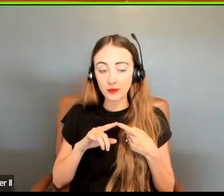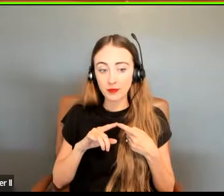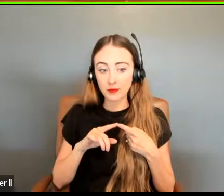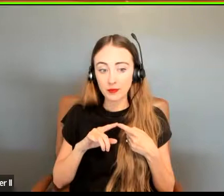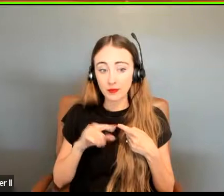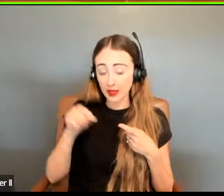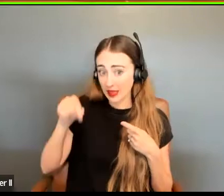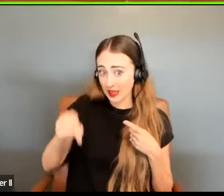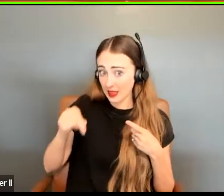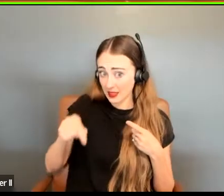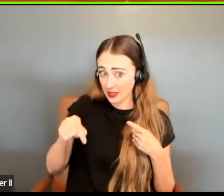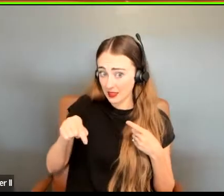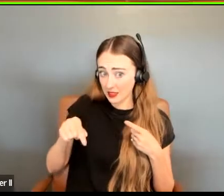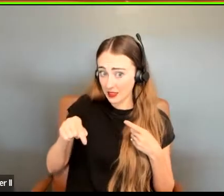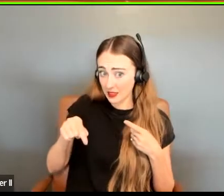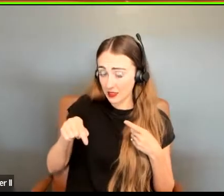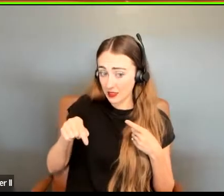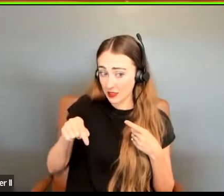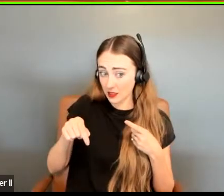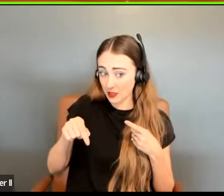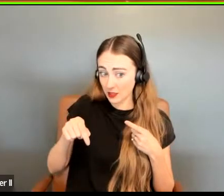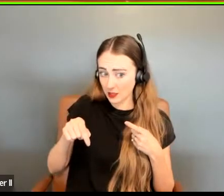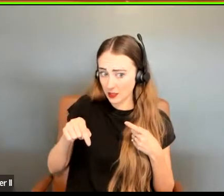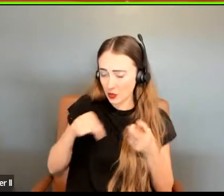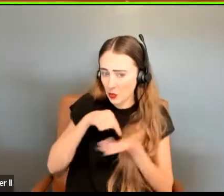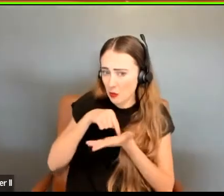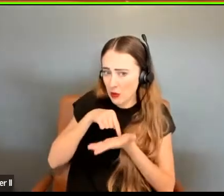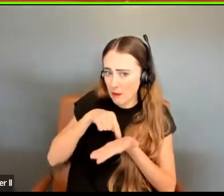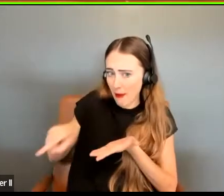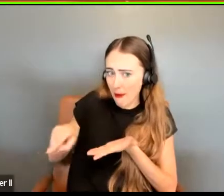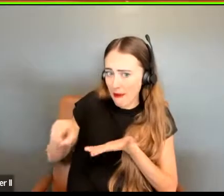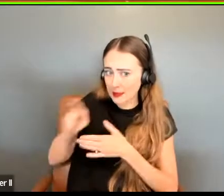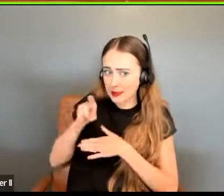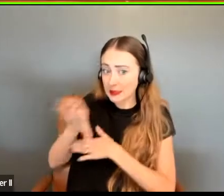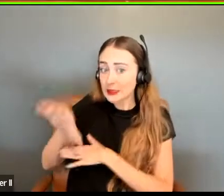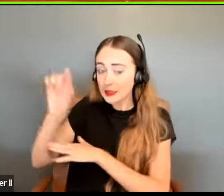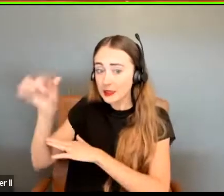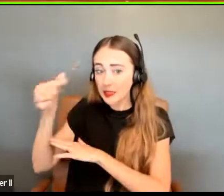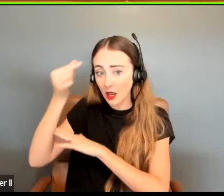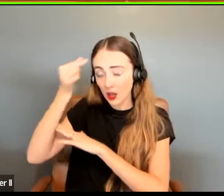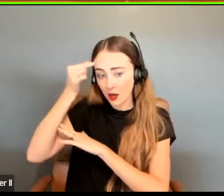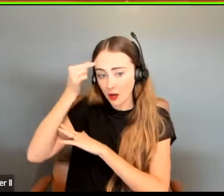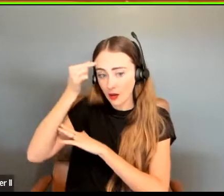this would be a reimbursement, I guess, to the district government in terms of